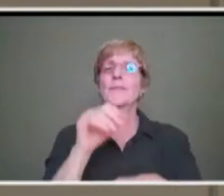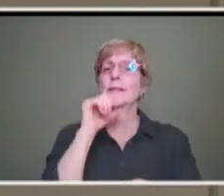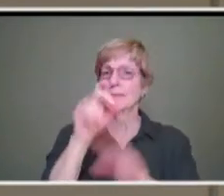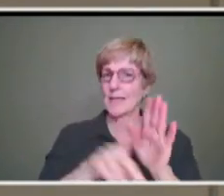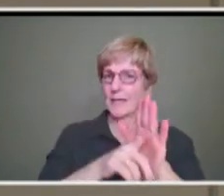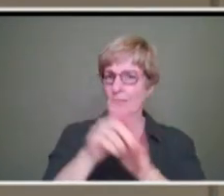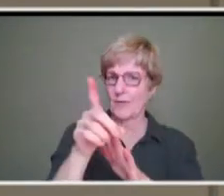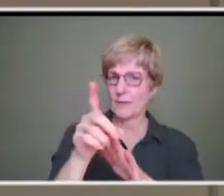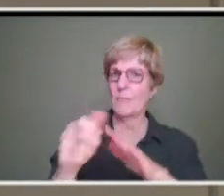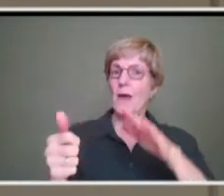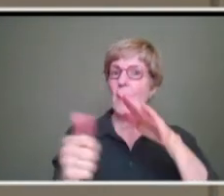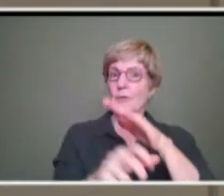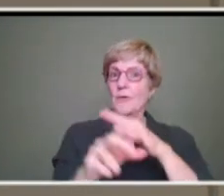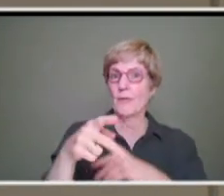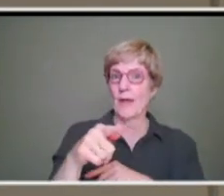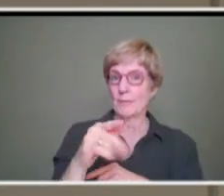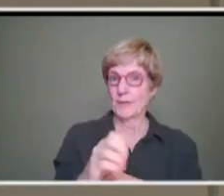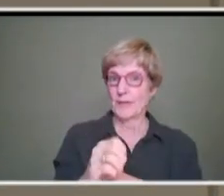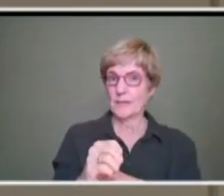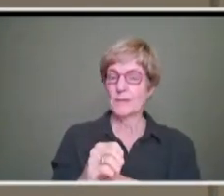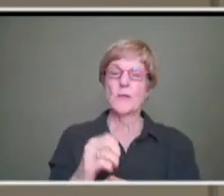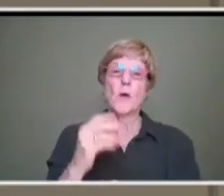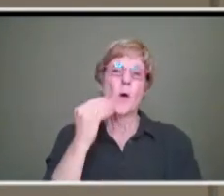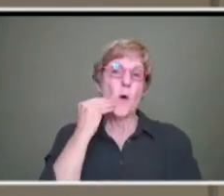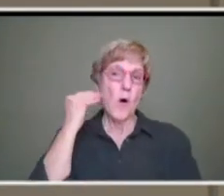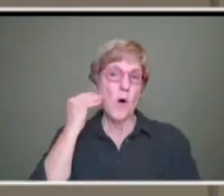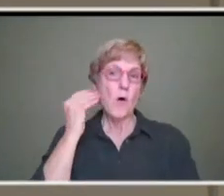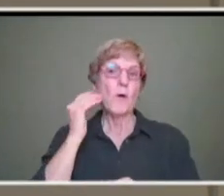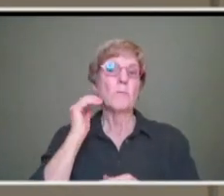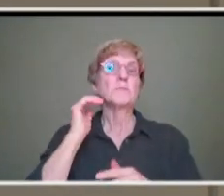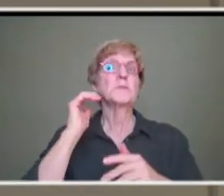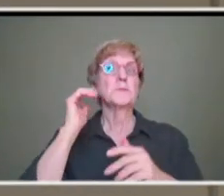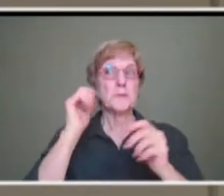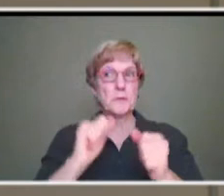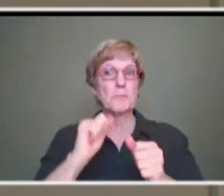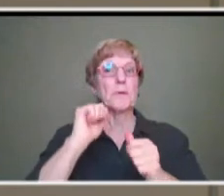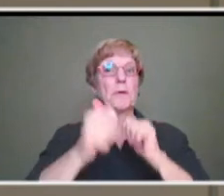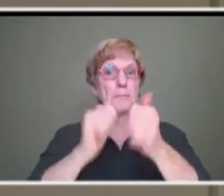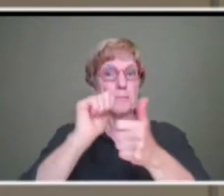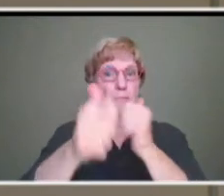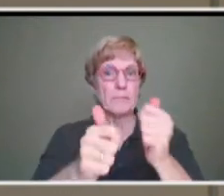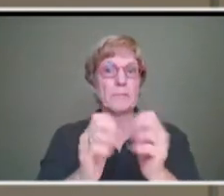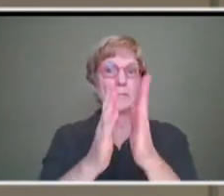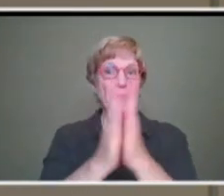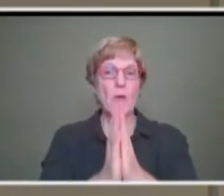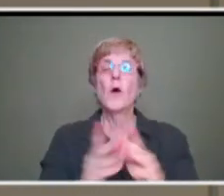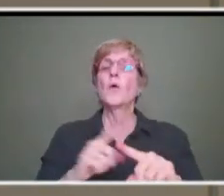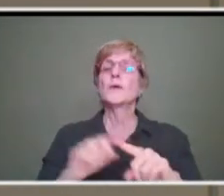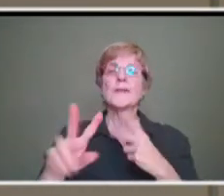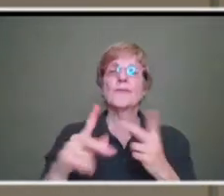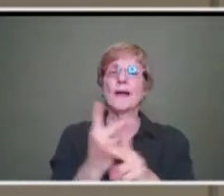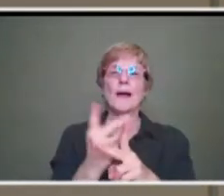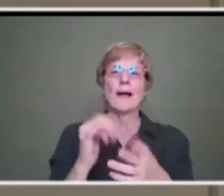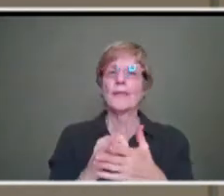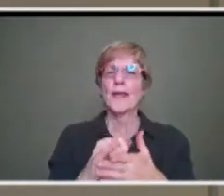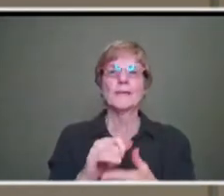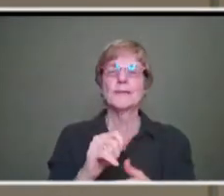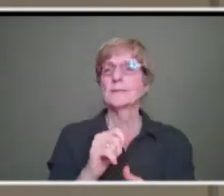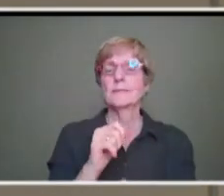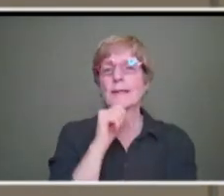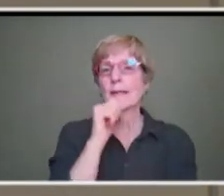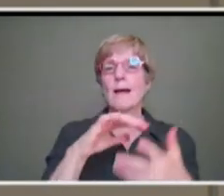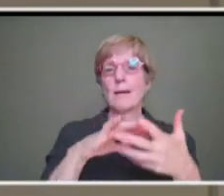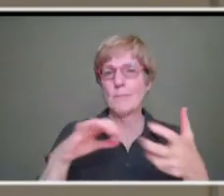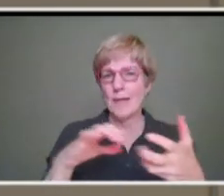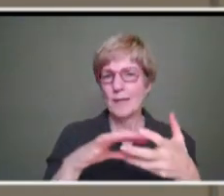play site a residential product could potentially come before us or a different type of play site that's outside of manufacturing